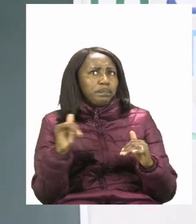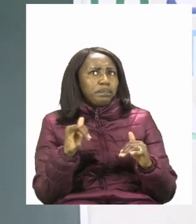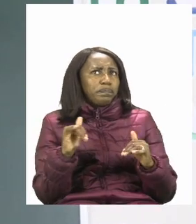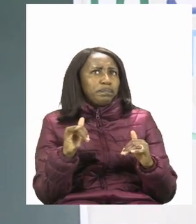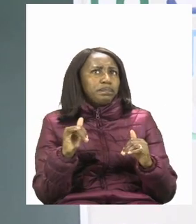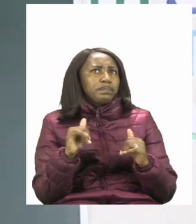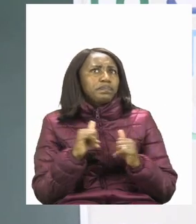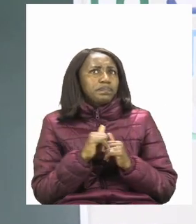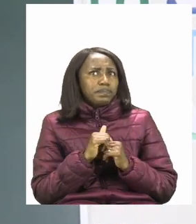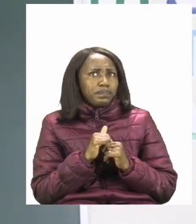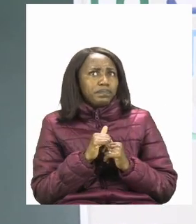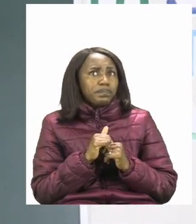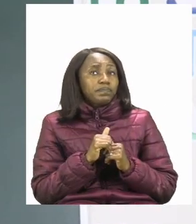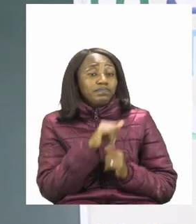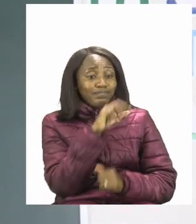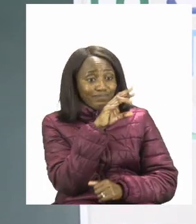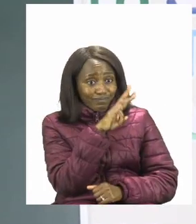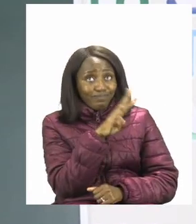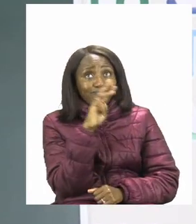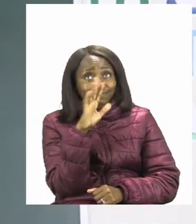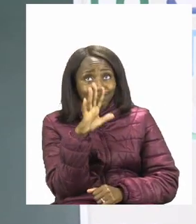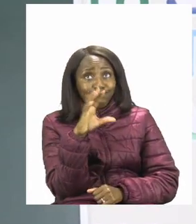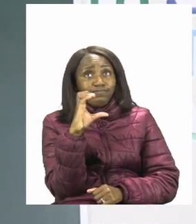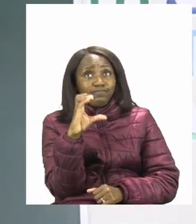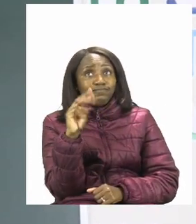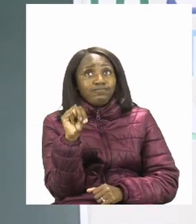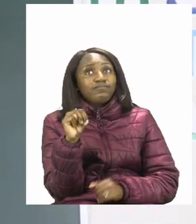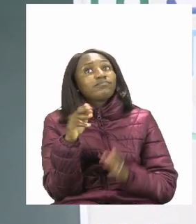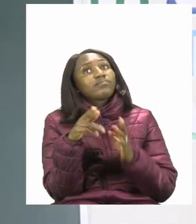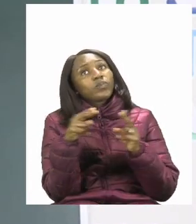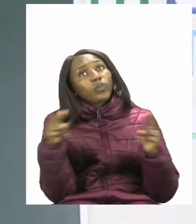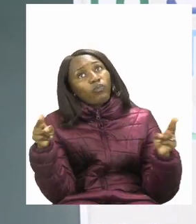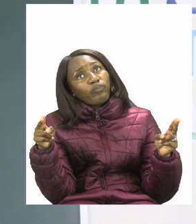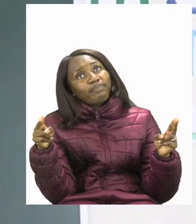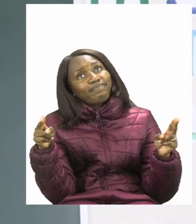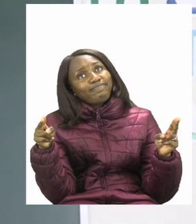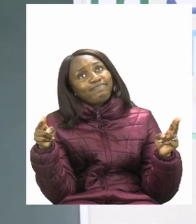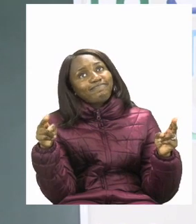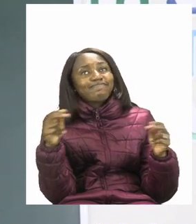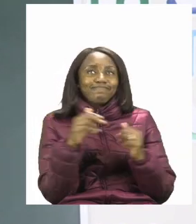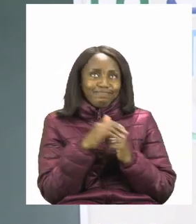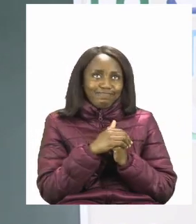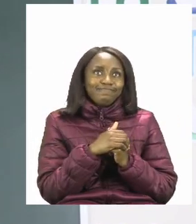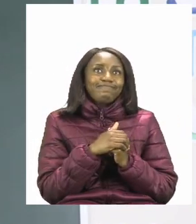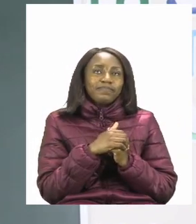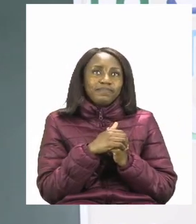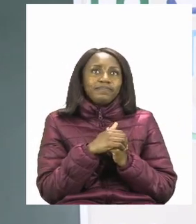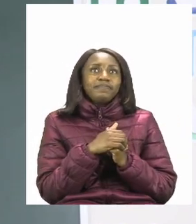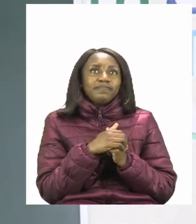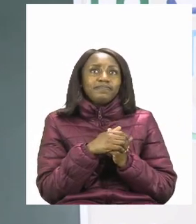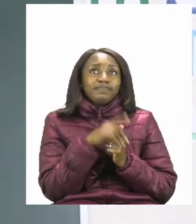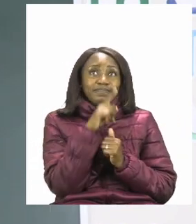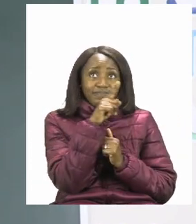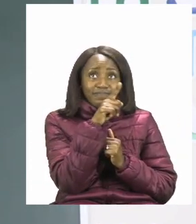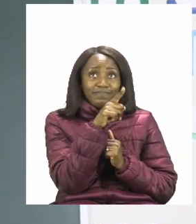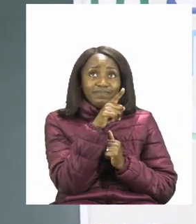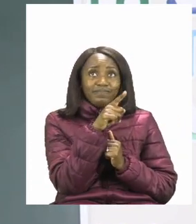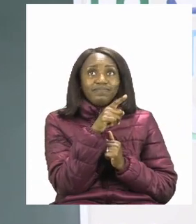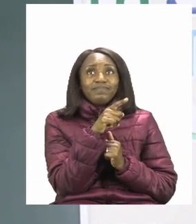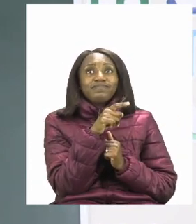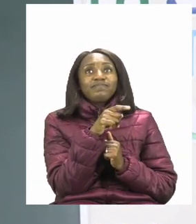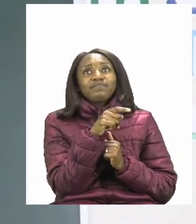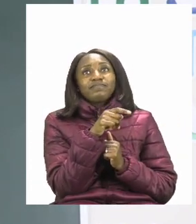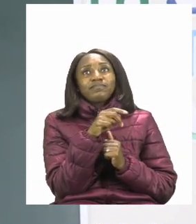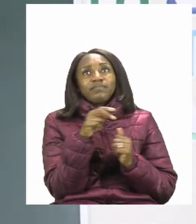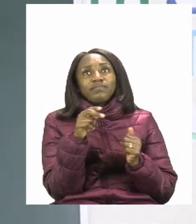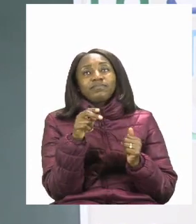line, I can say that this one is longer. That would make this line the shorter line, the